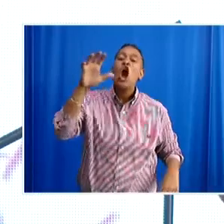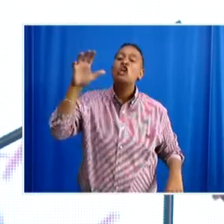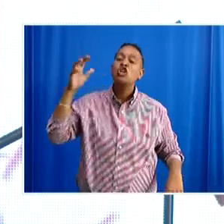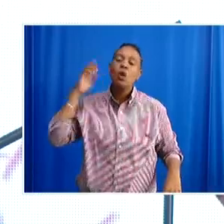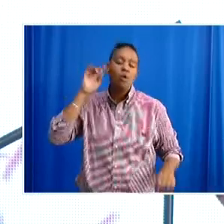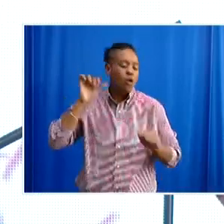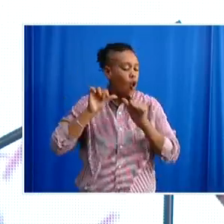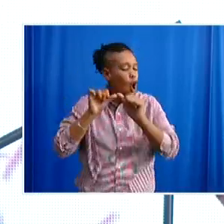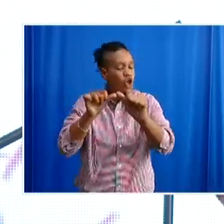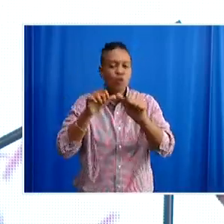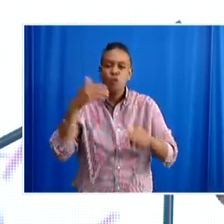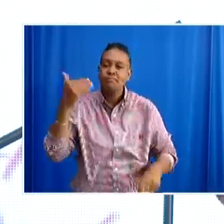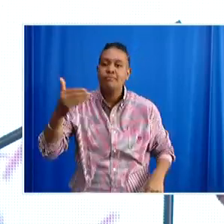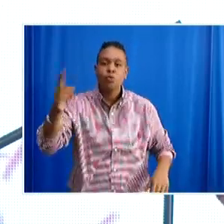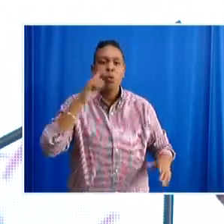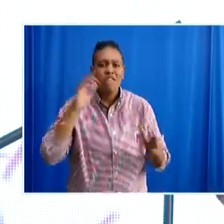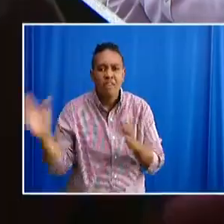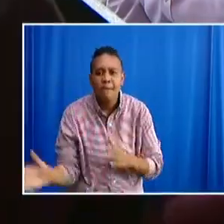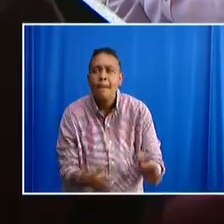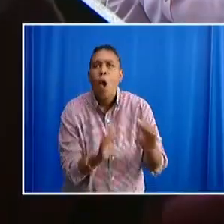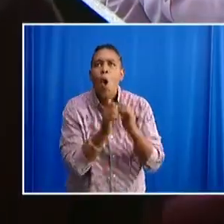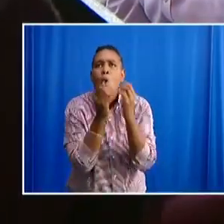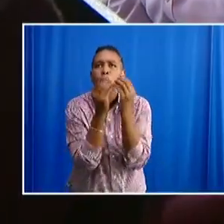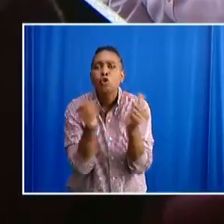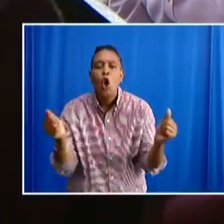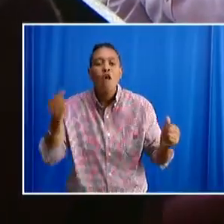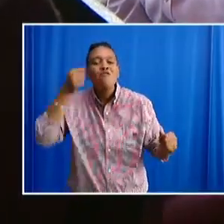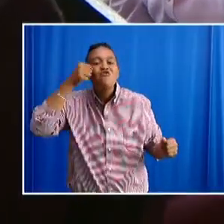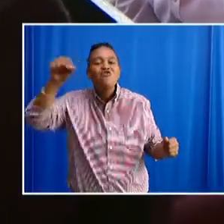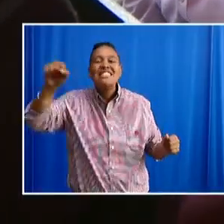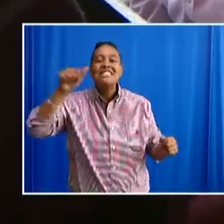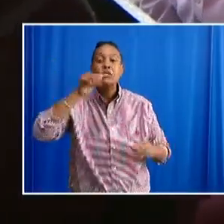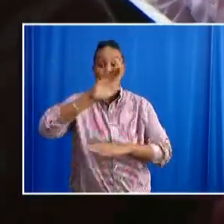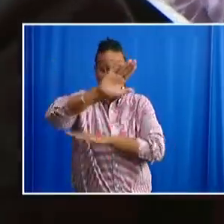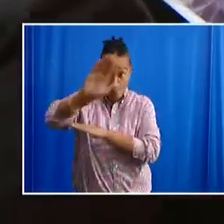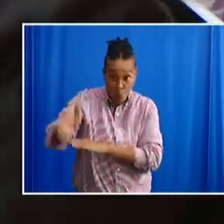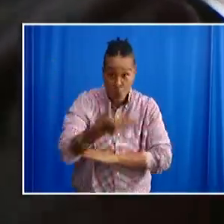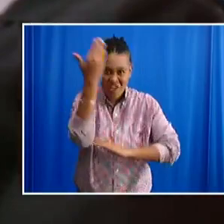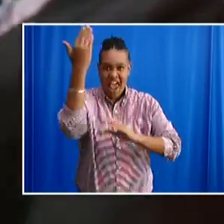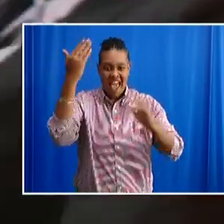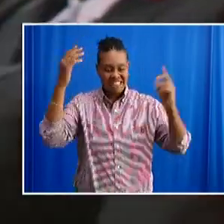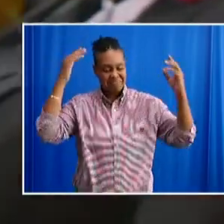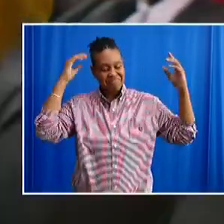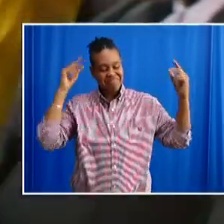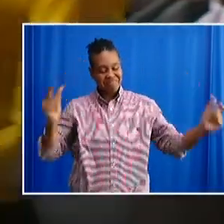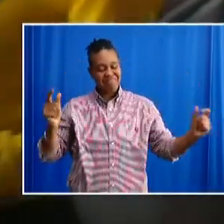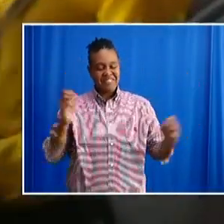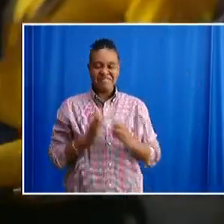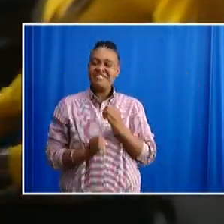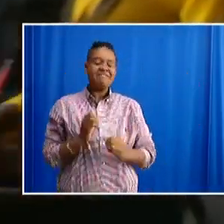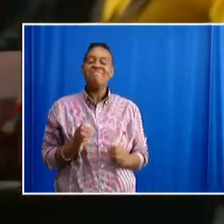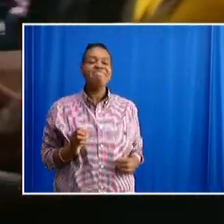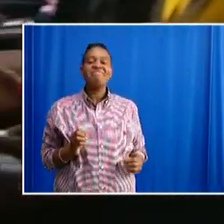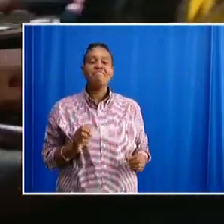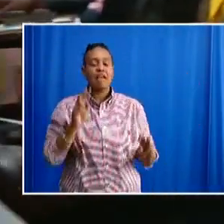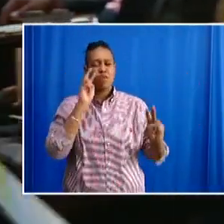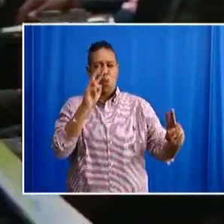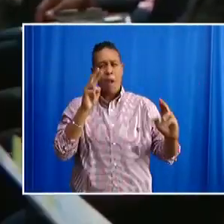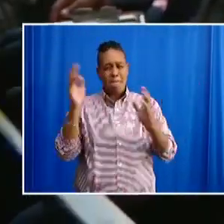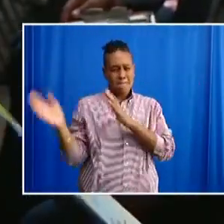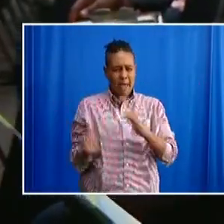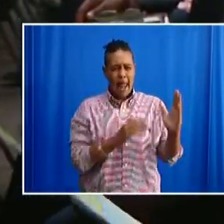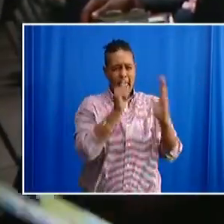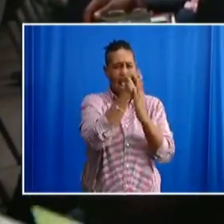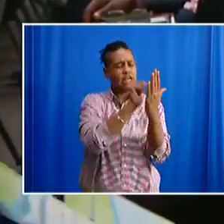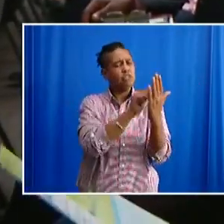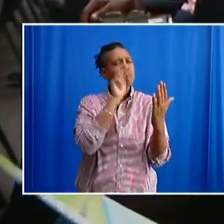to be able to deal with those eventualities. Resilience is not built overnight. And when we reflect on the planning agenda, you